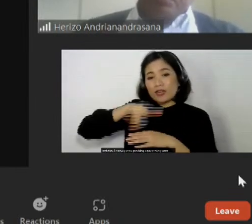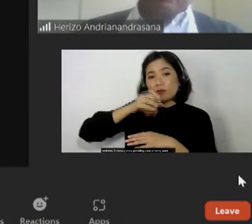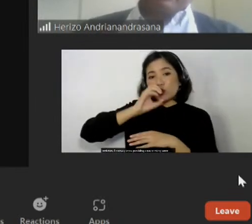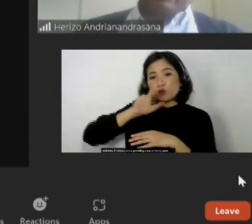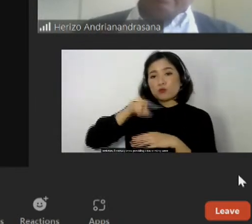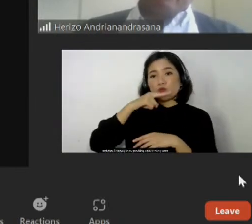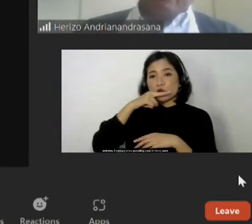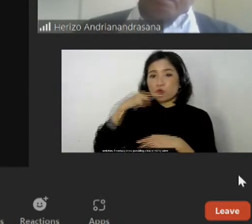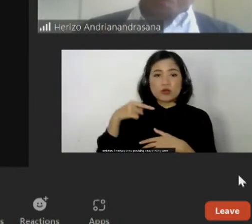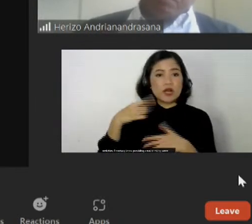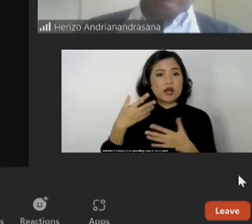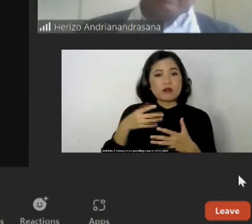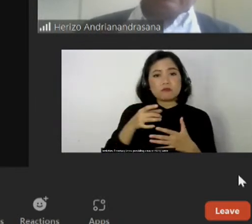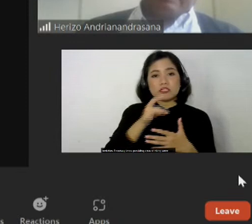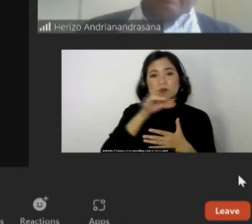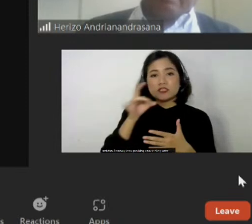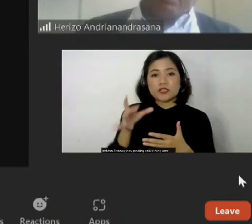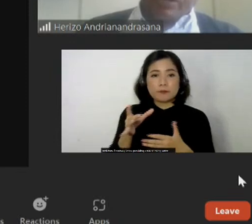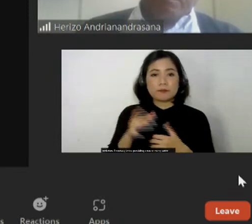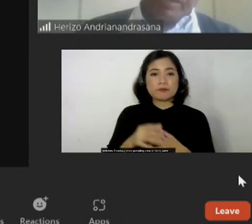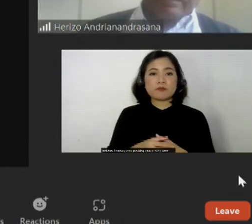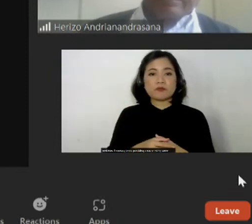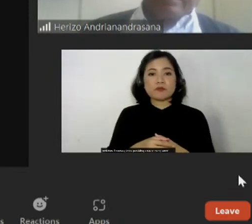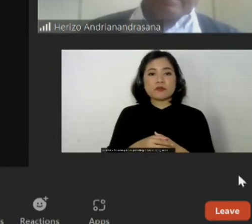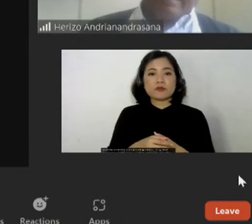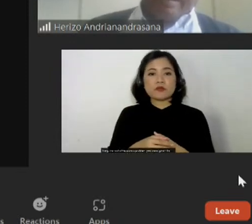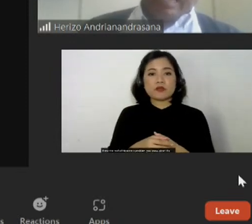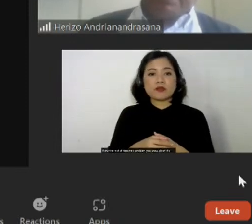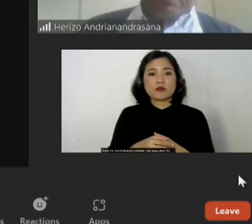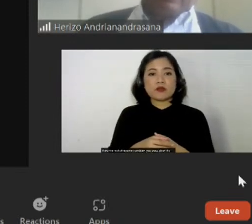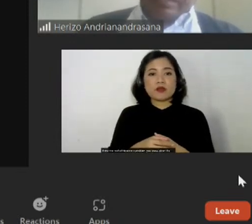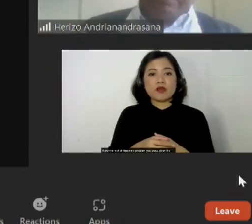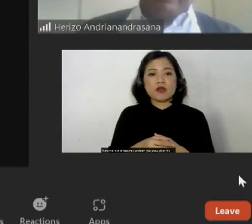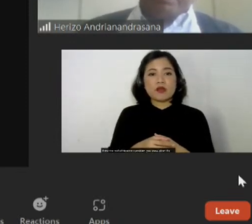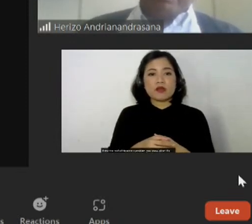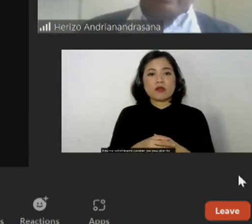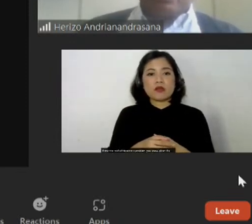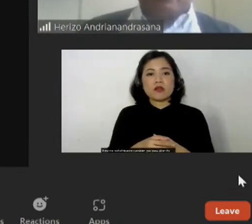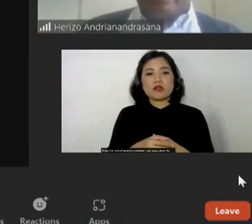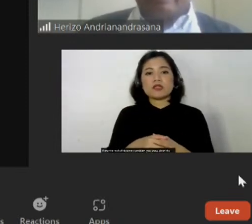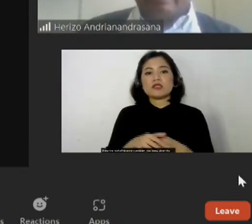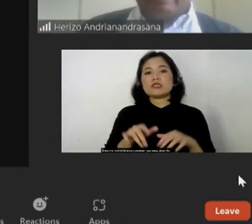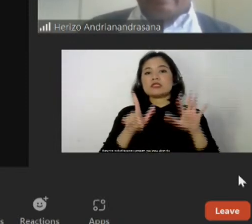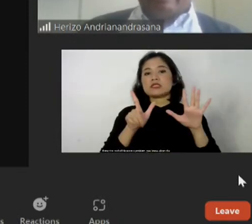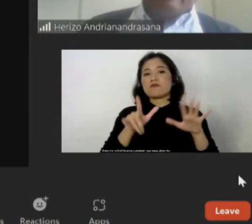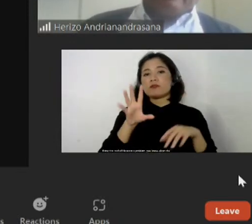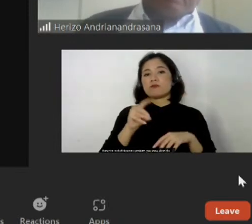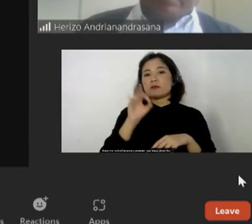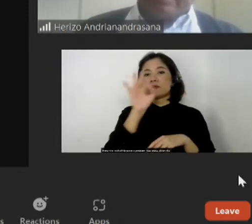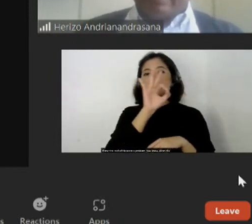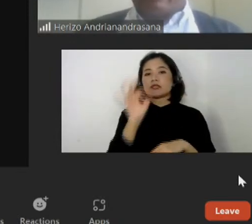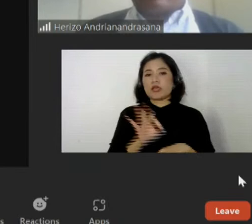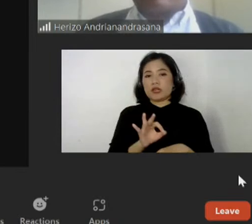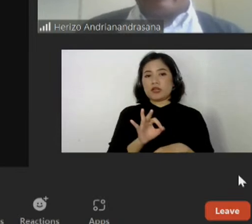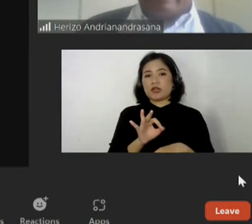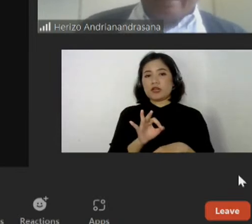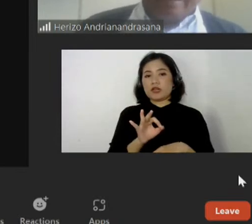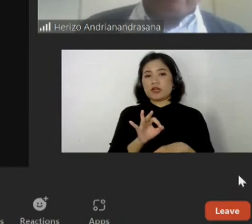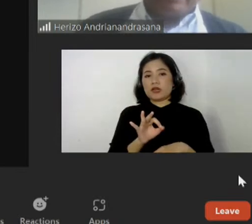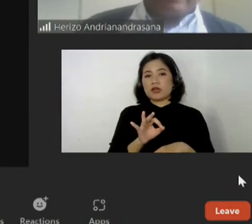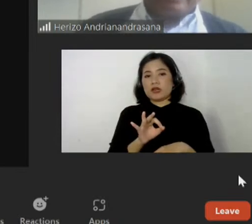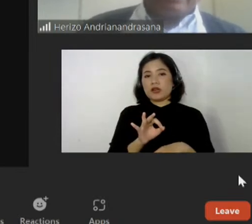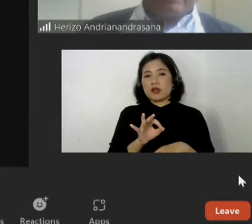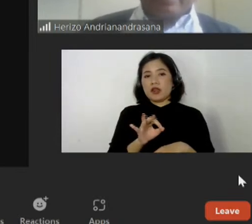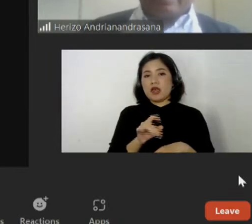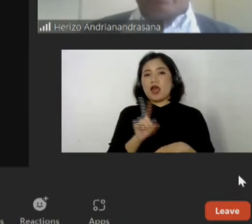to improve people's well-being. And about 70% of the protected areas